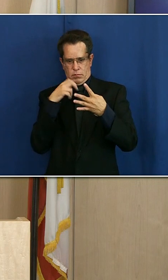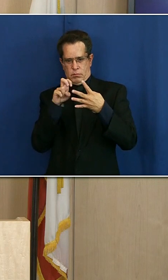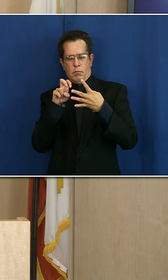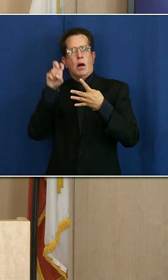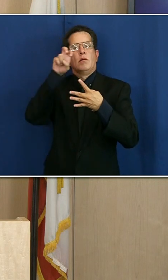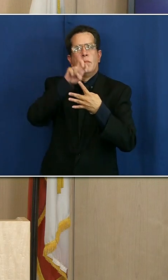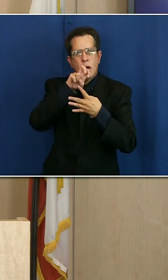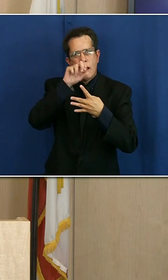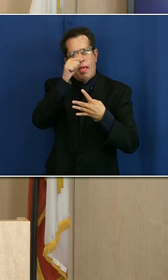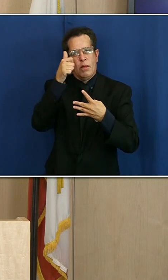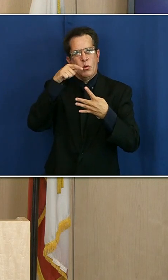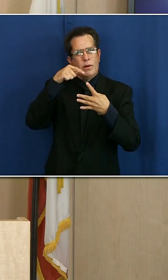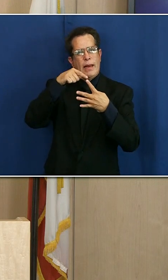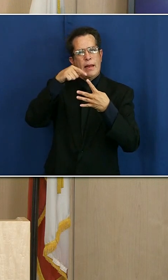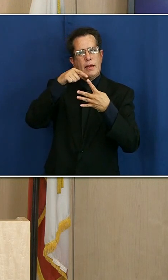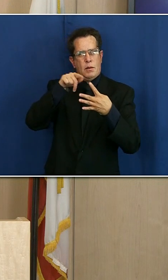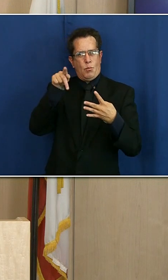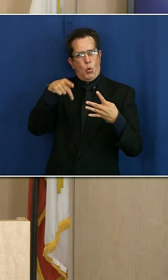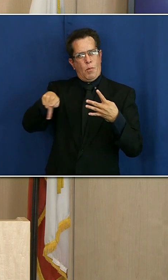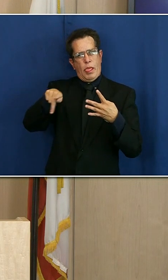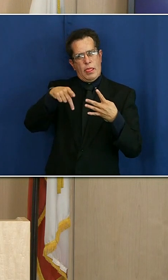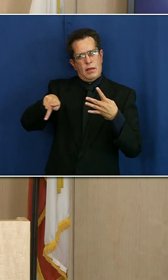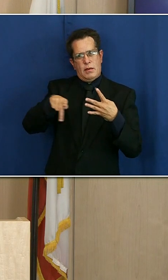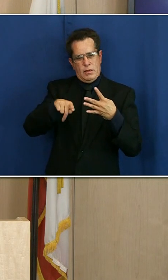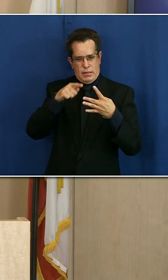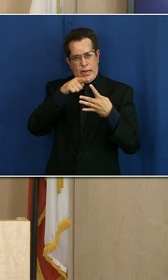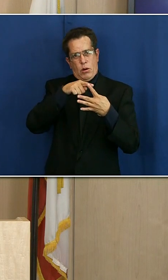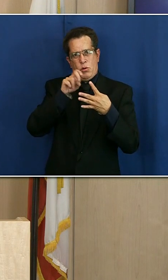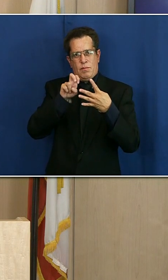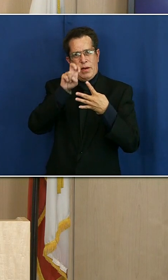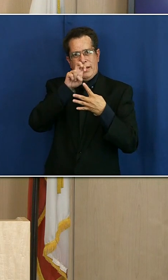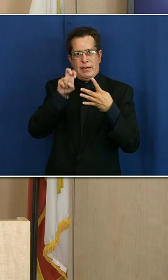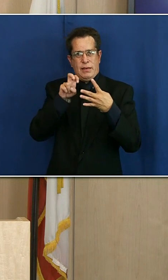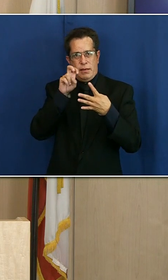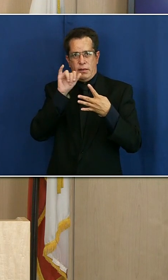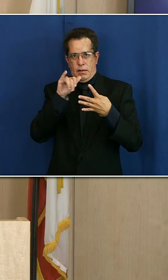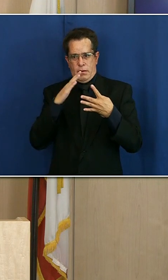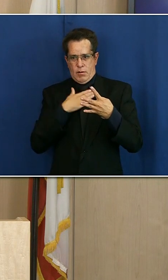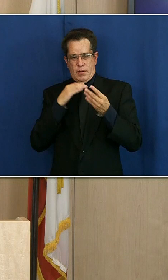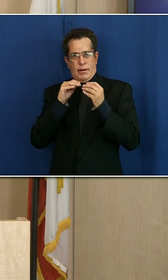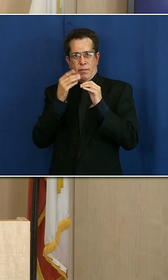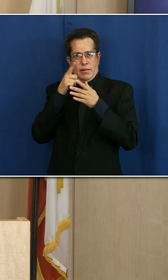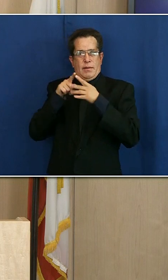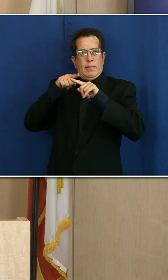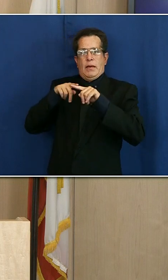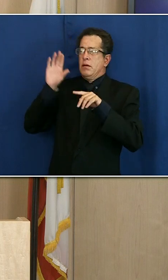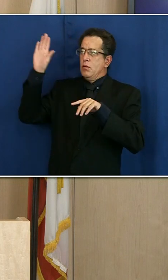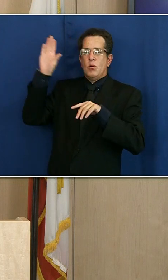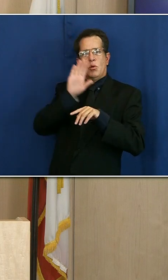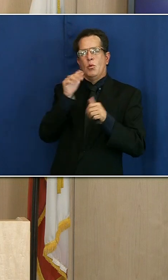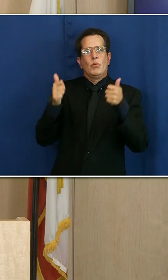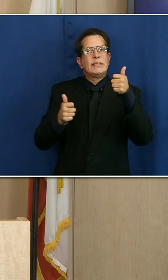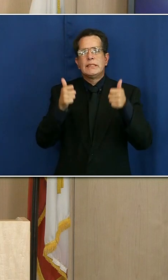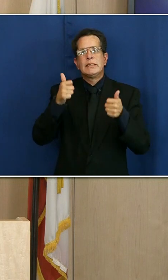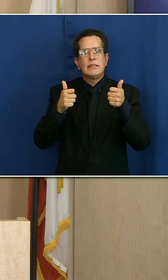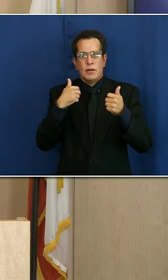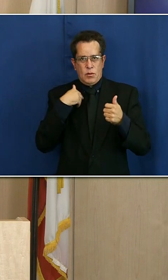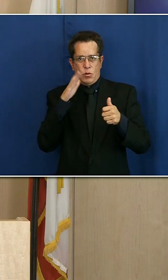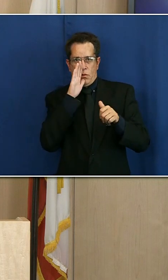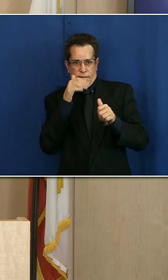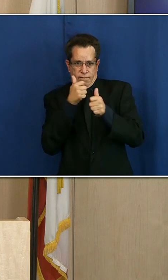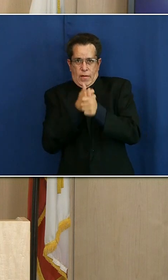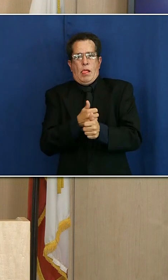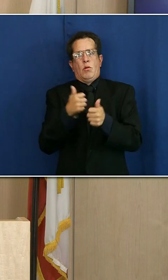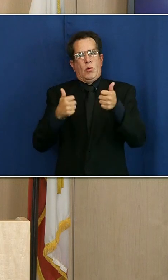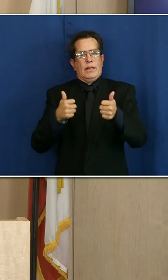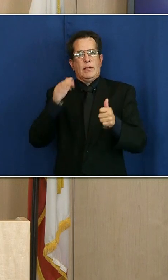tier, the purple tier. So, which would mean that our countdown clock had already started. So which one should we be paying attention